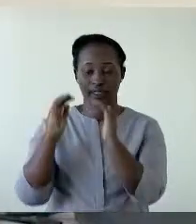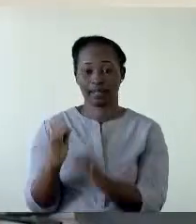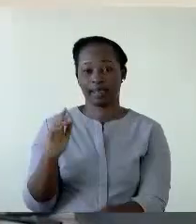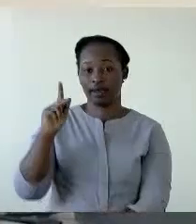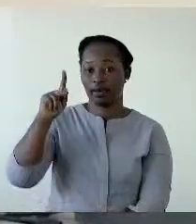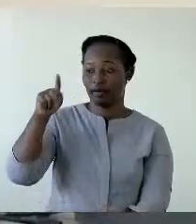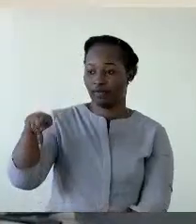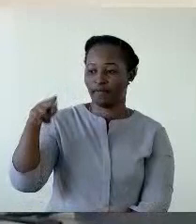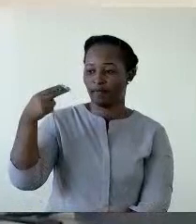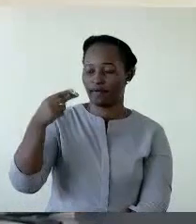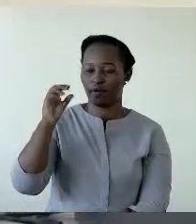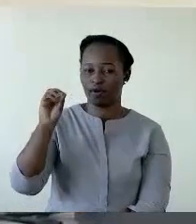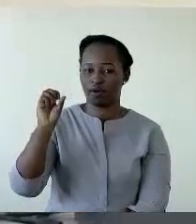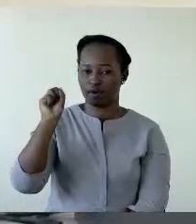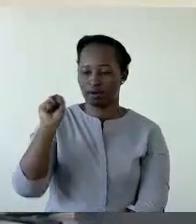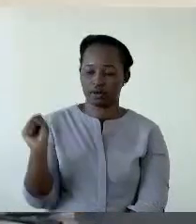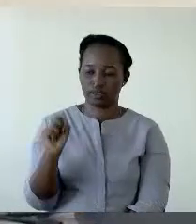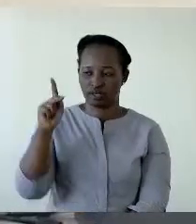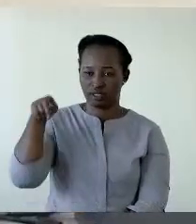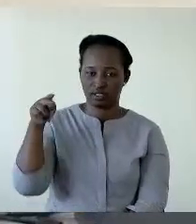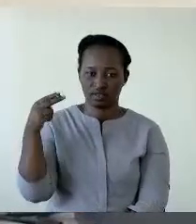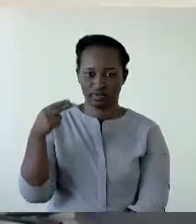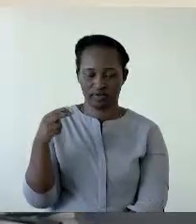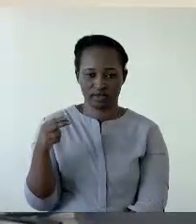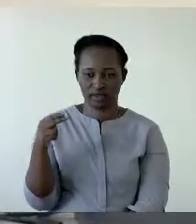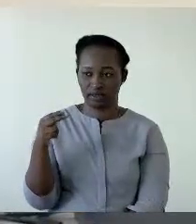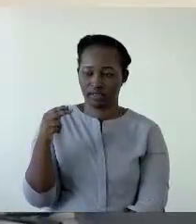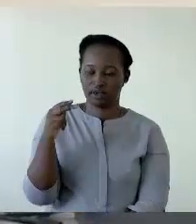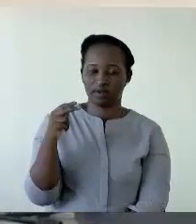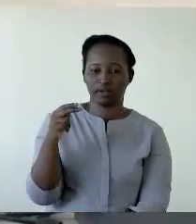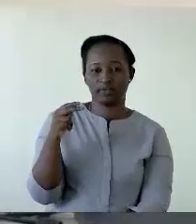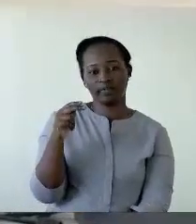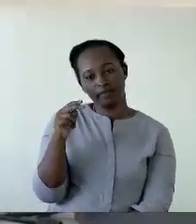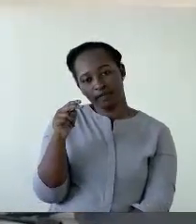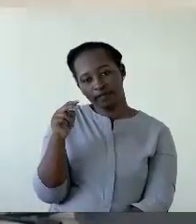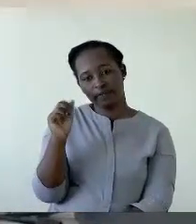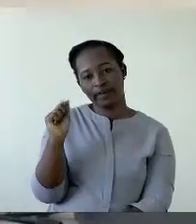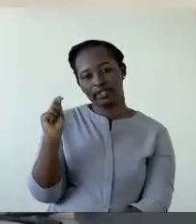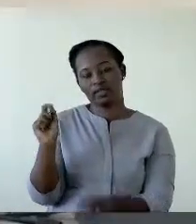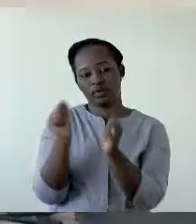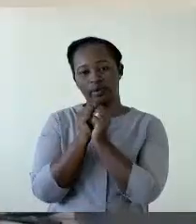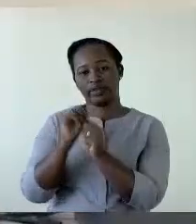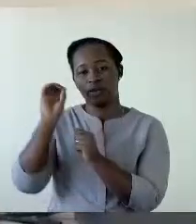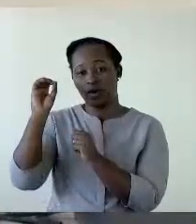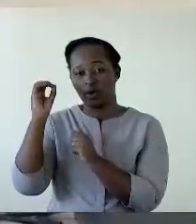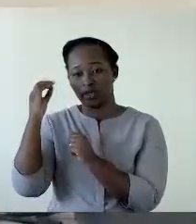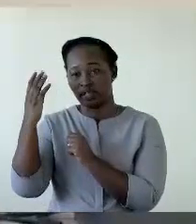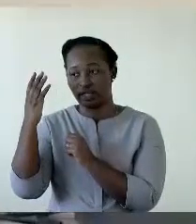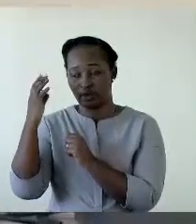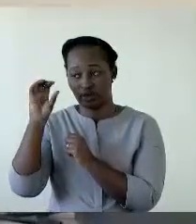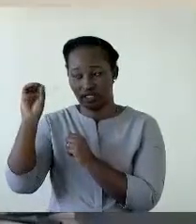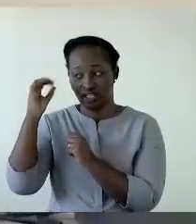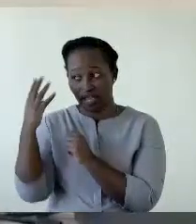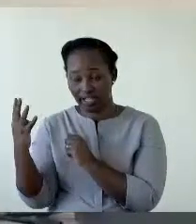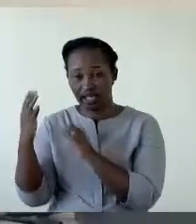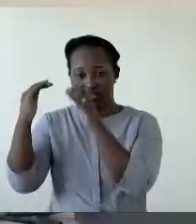phosphorus with 4 oxygen atoms and phosphorus with 3 oxygen atoms. Can you please